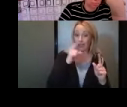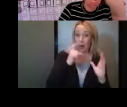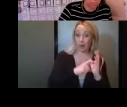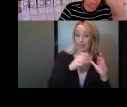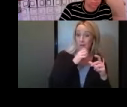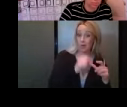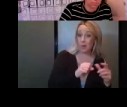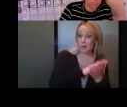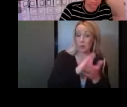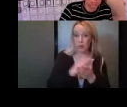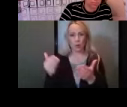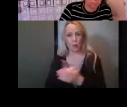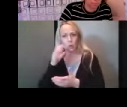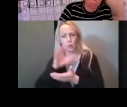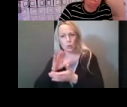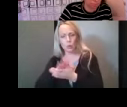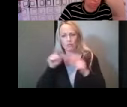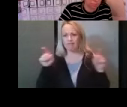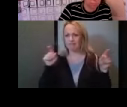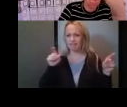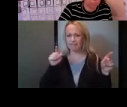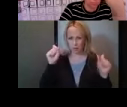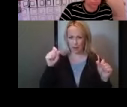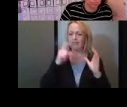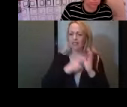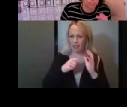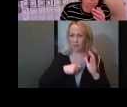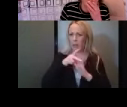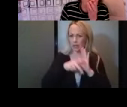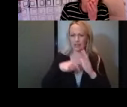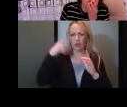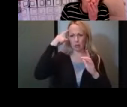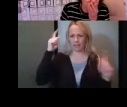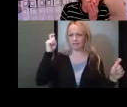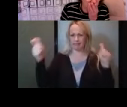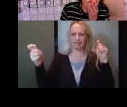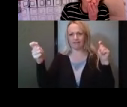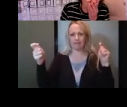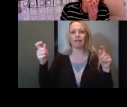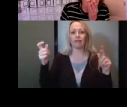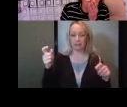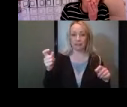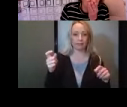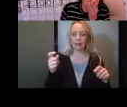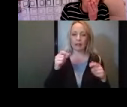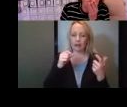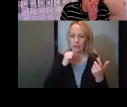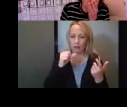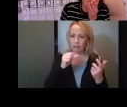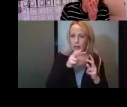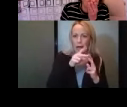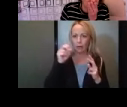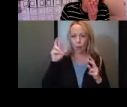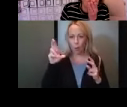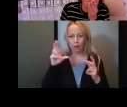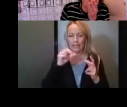dramatic differences in their properties of their brain. Now, of course, this is not an either or question. It's not, is the